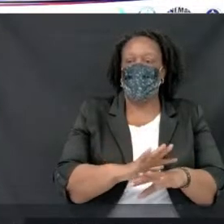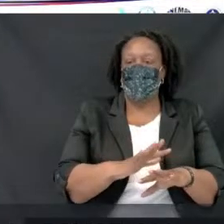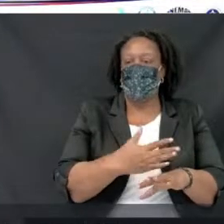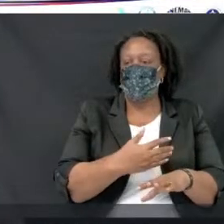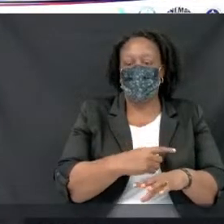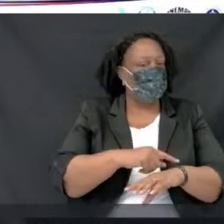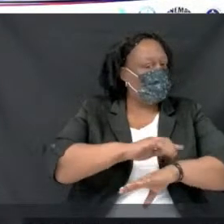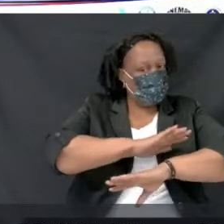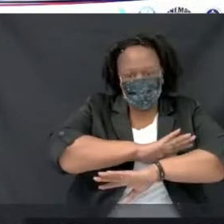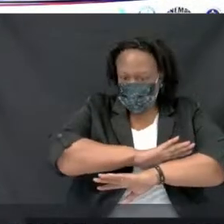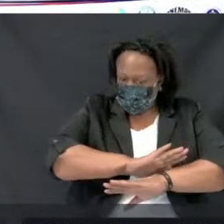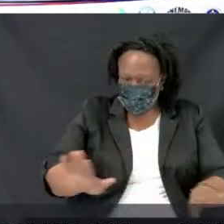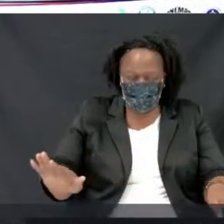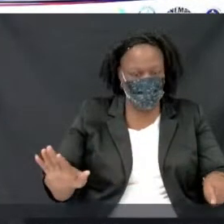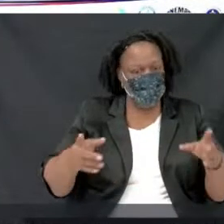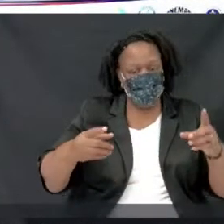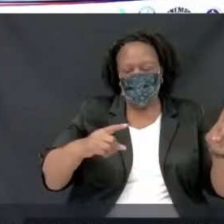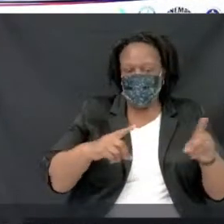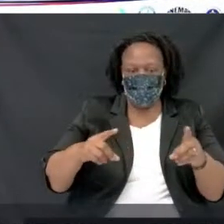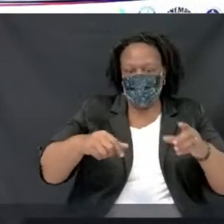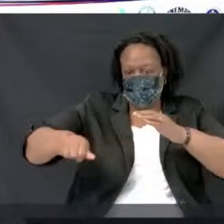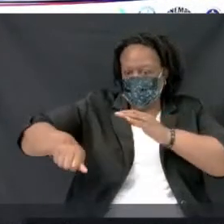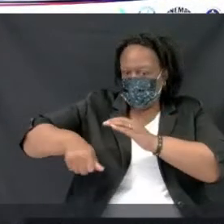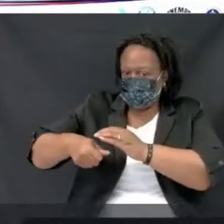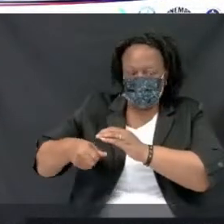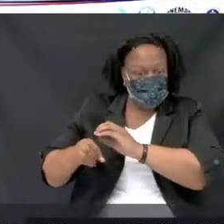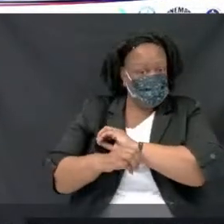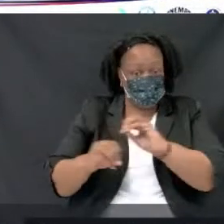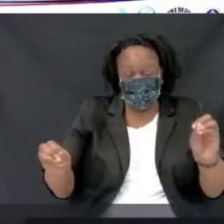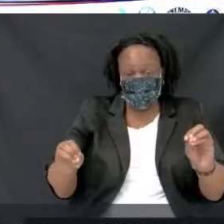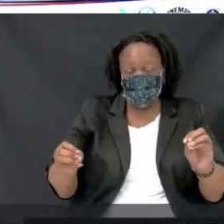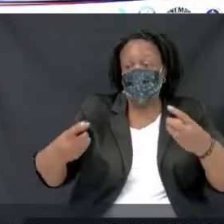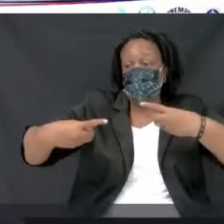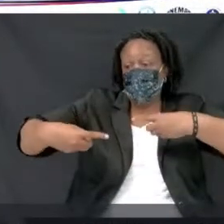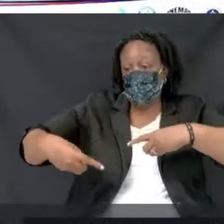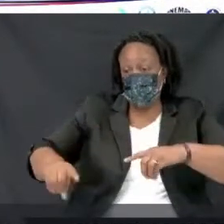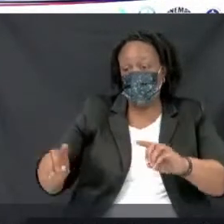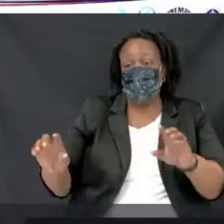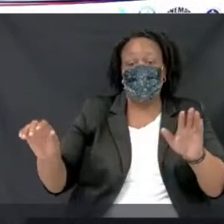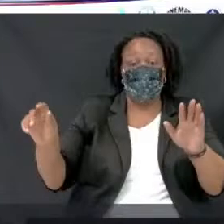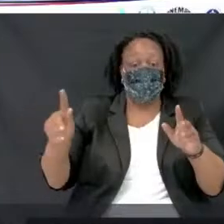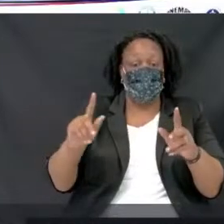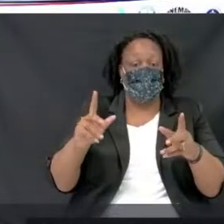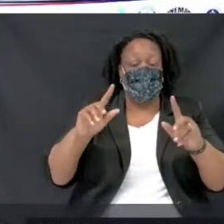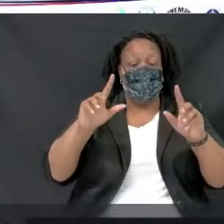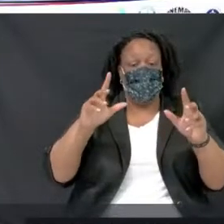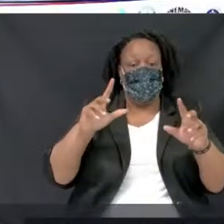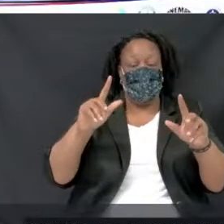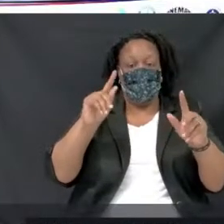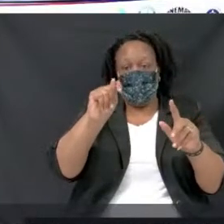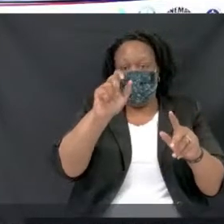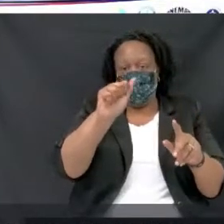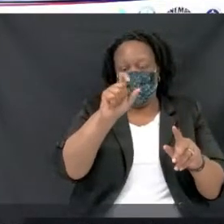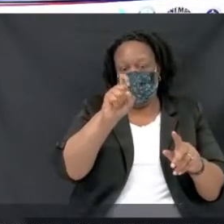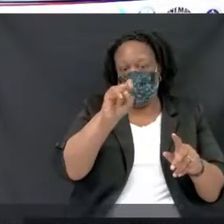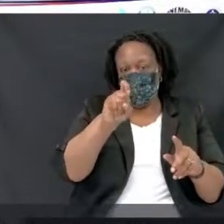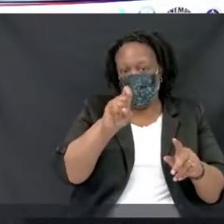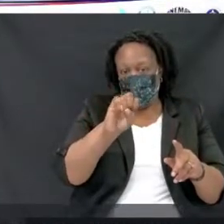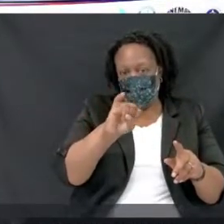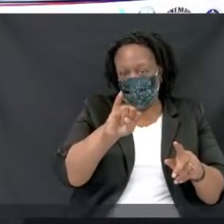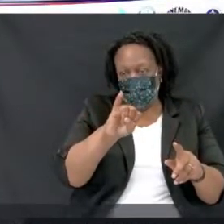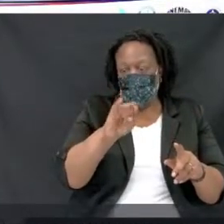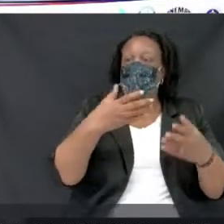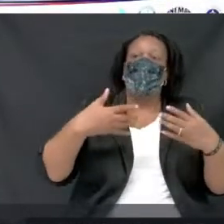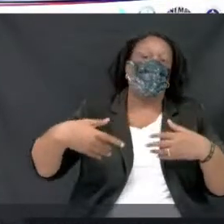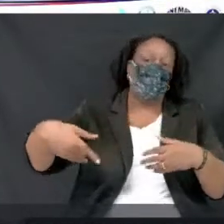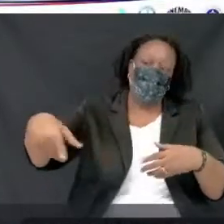into society right away, meaning you can take a taxi of your choice and go to your home or a place of residence. You